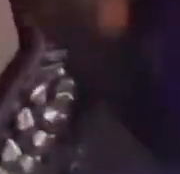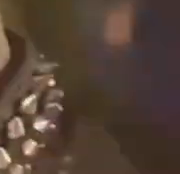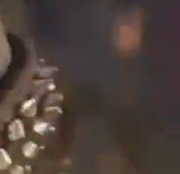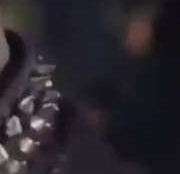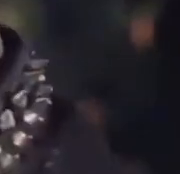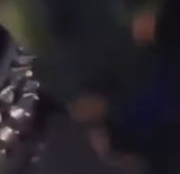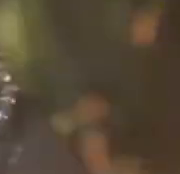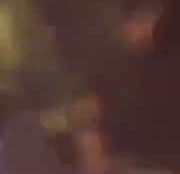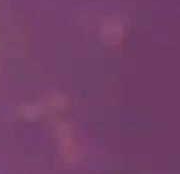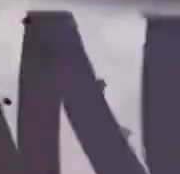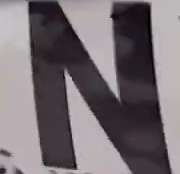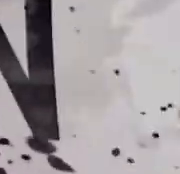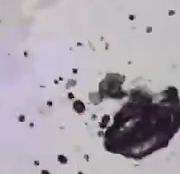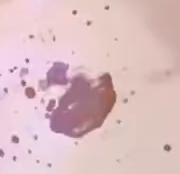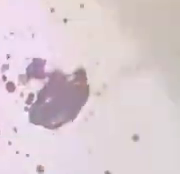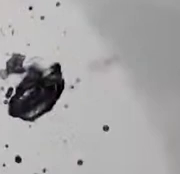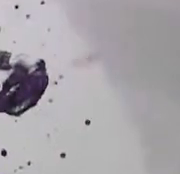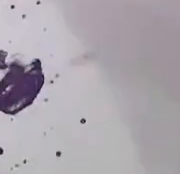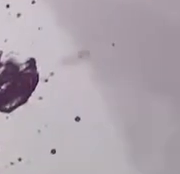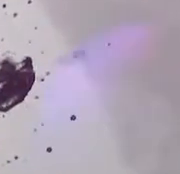anyone. Just on this.